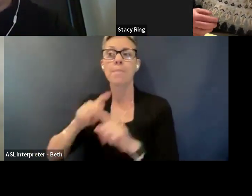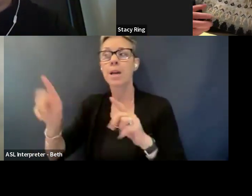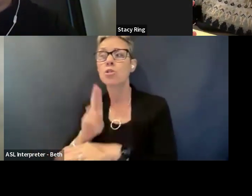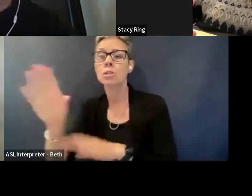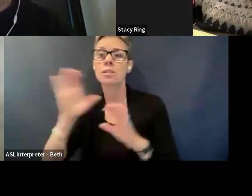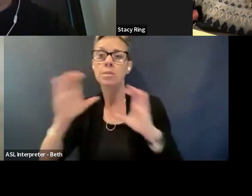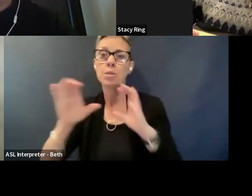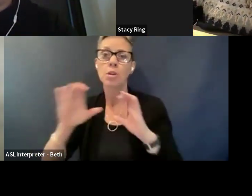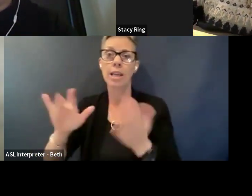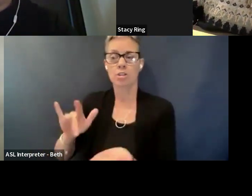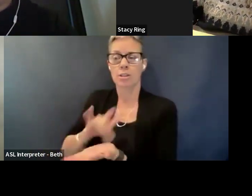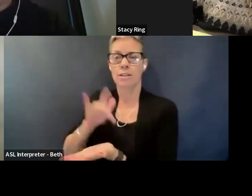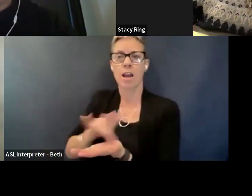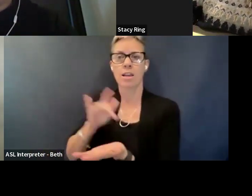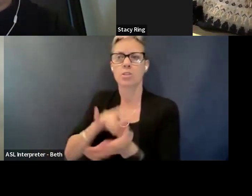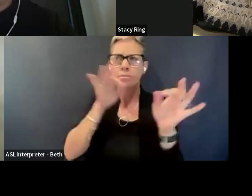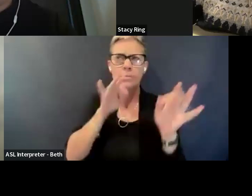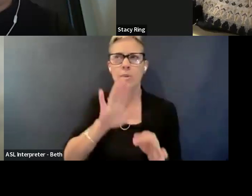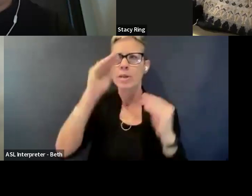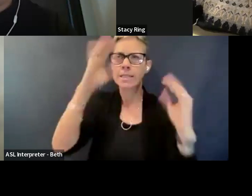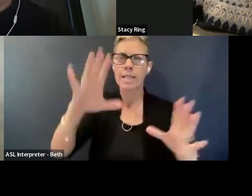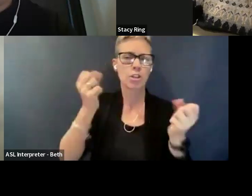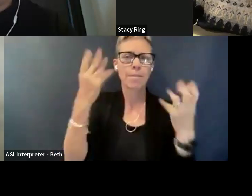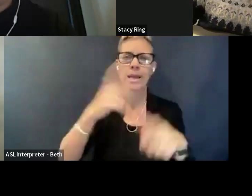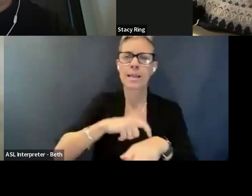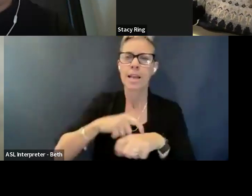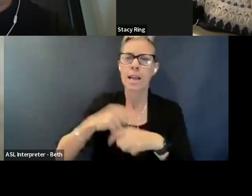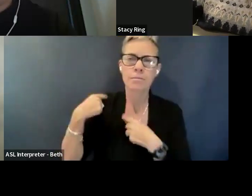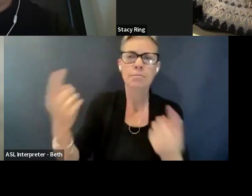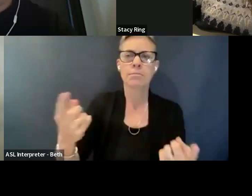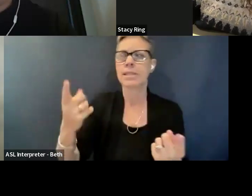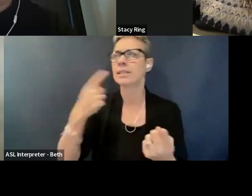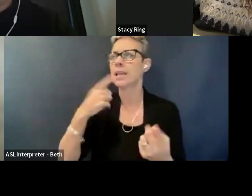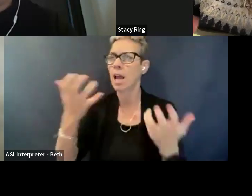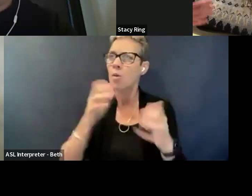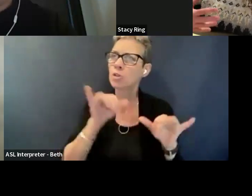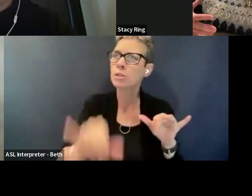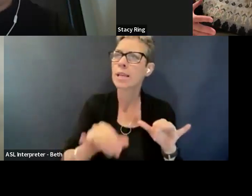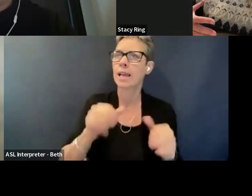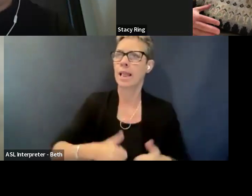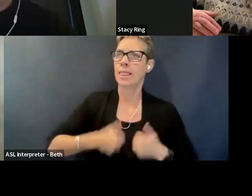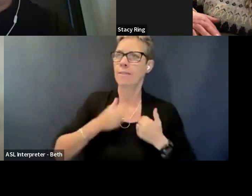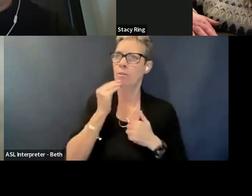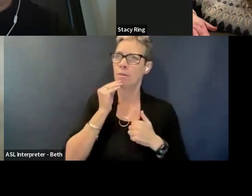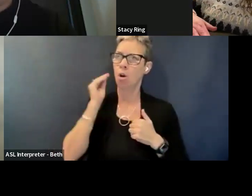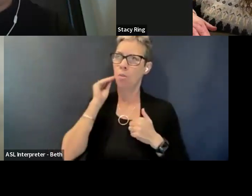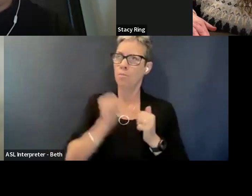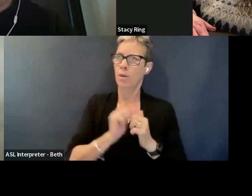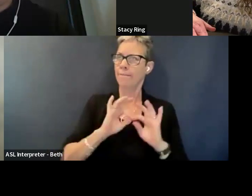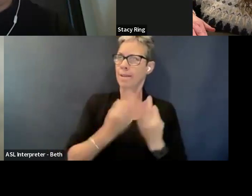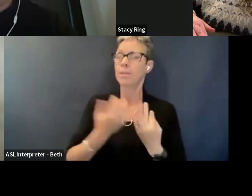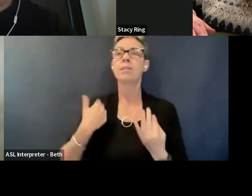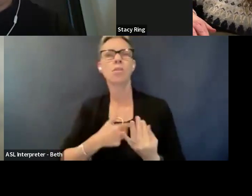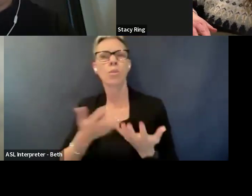teacher consistently over those high school years that he wanted to remain living at home with his family. And that's what we wanted too.